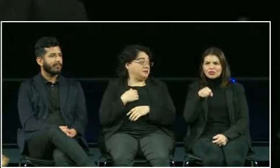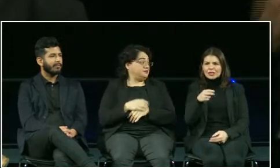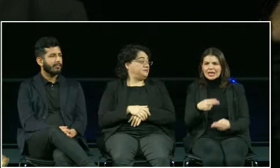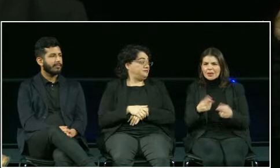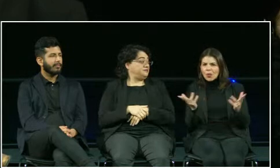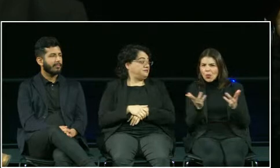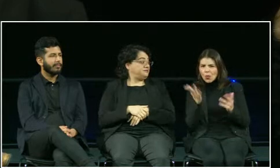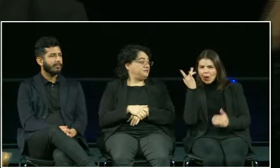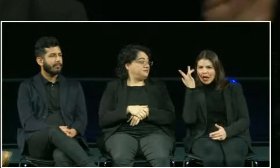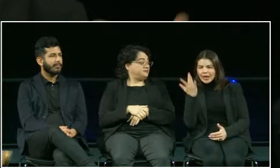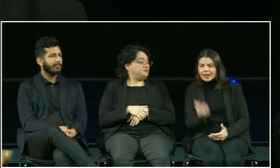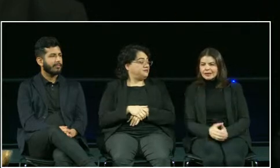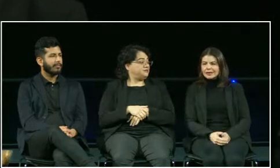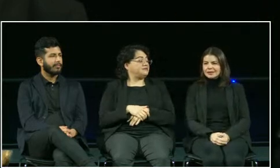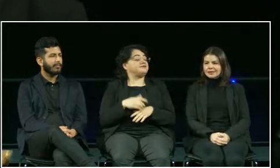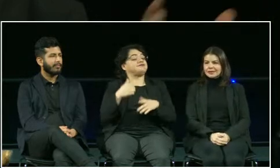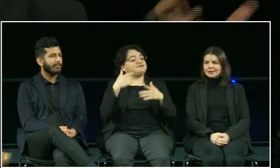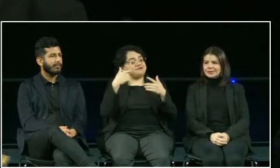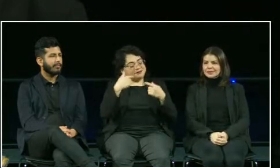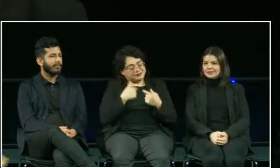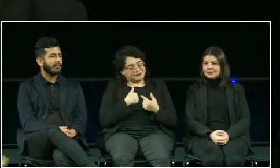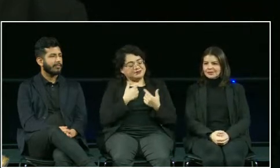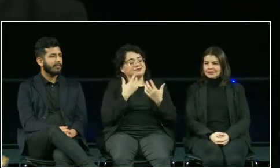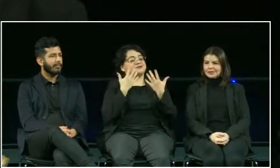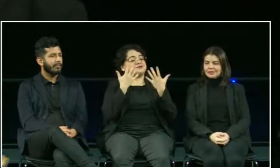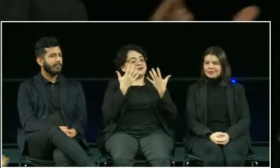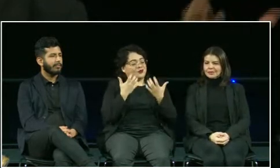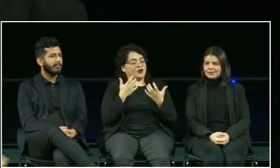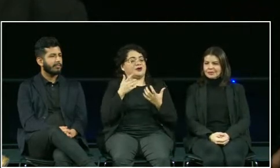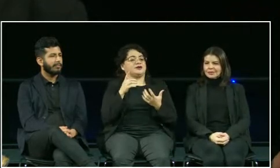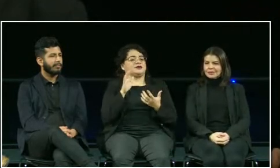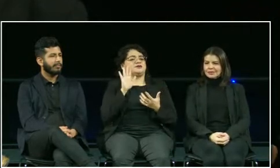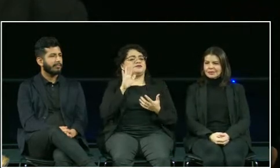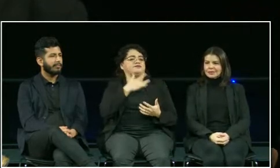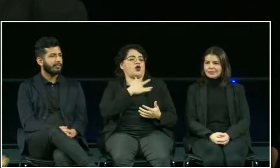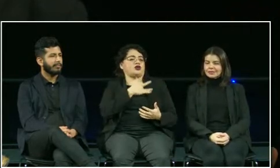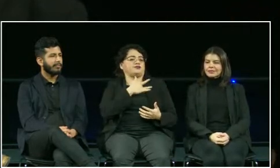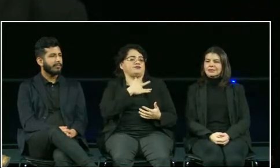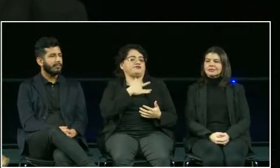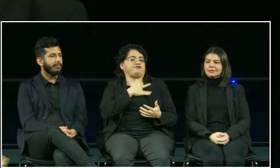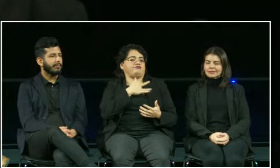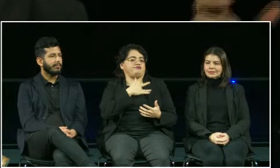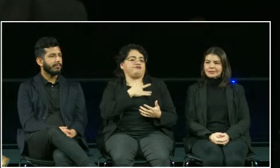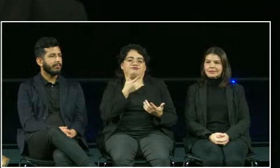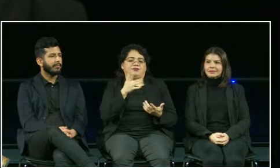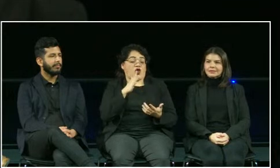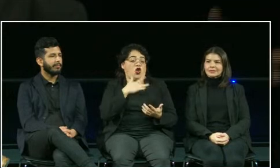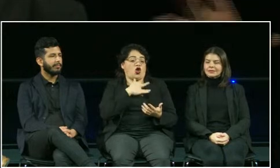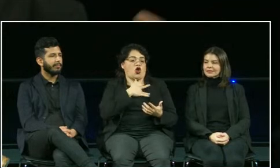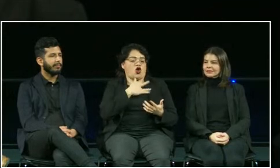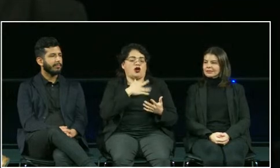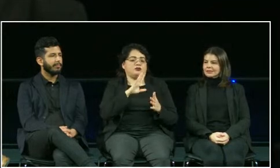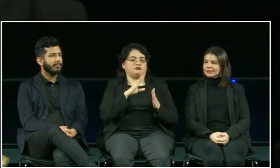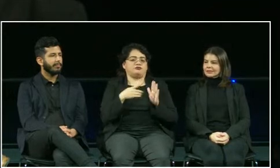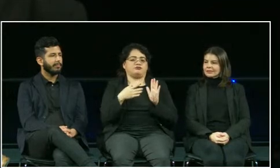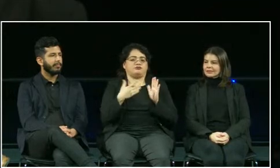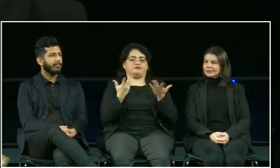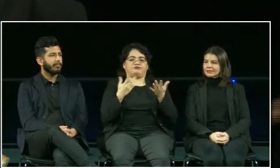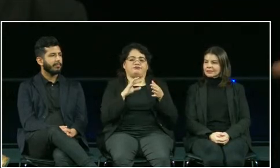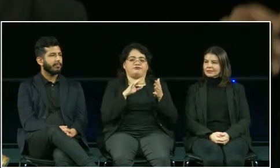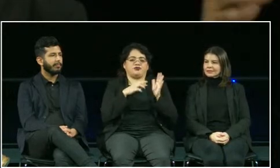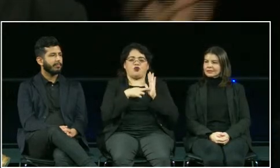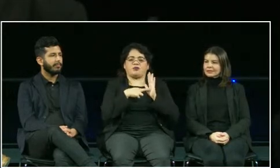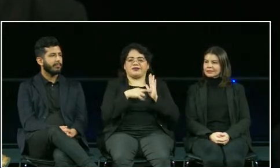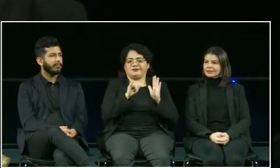So I wanted that this red suitcase should be her heart. So I decided